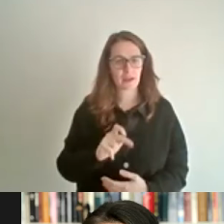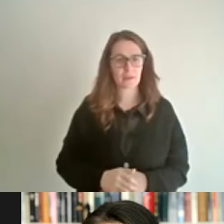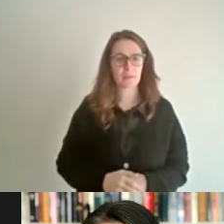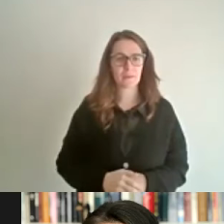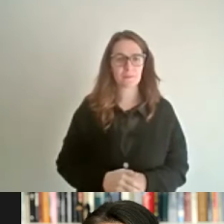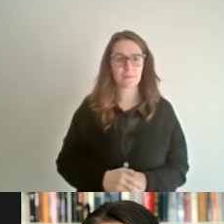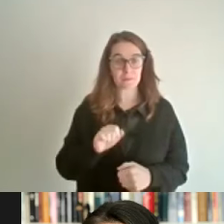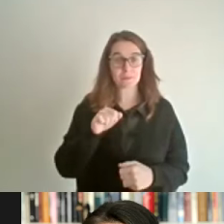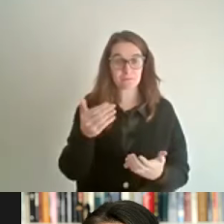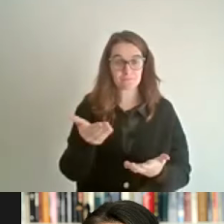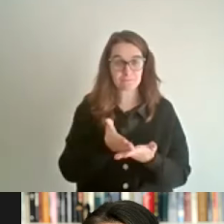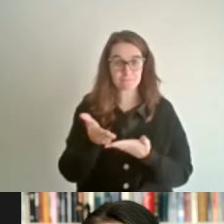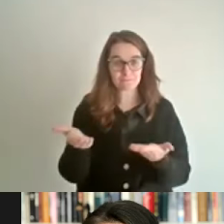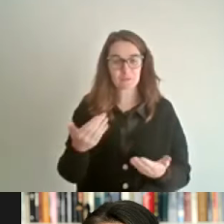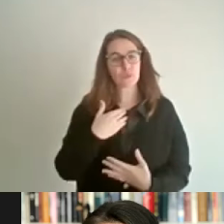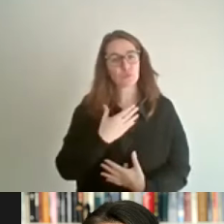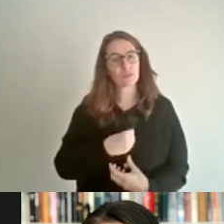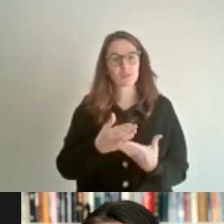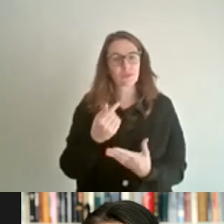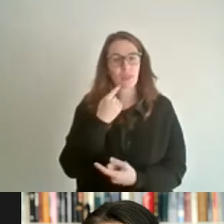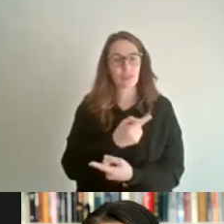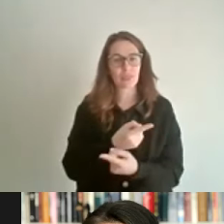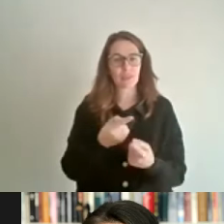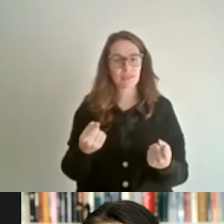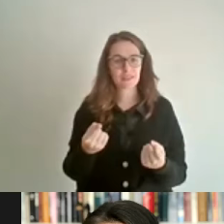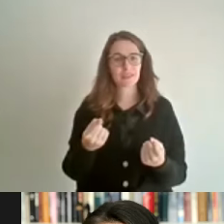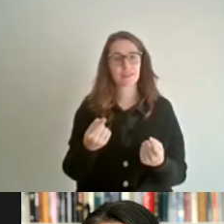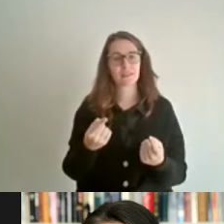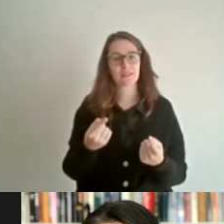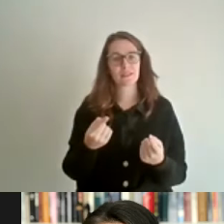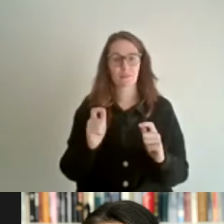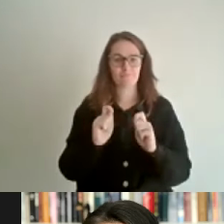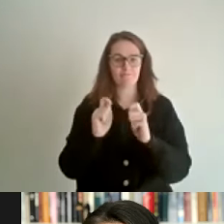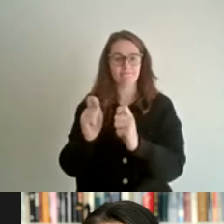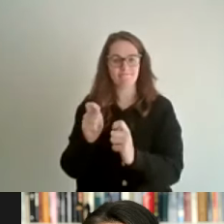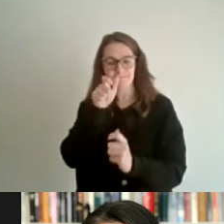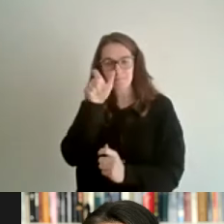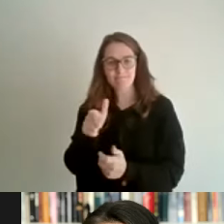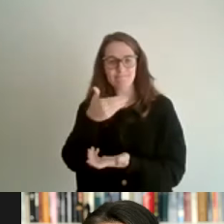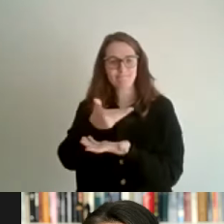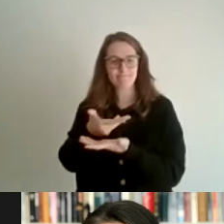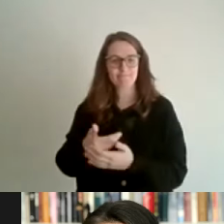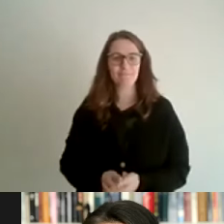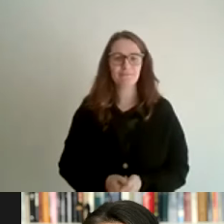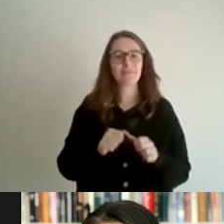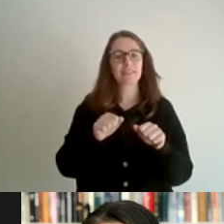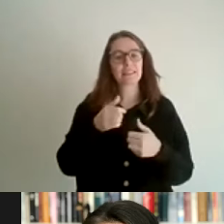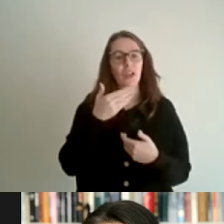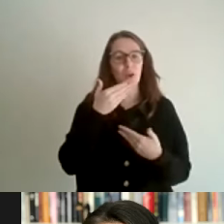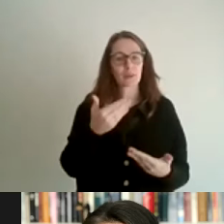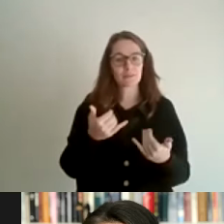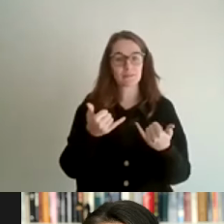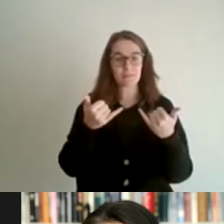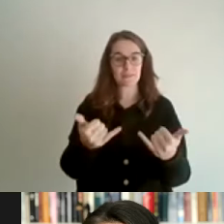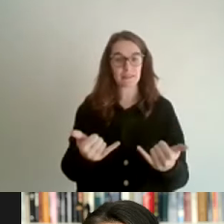yes, continue. I just wanted to give back the floor to you. Thank you. Yes, so to follow up on what